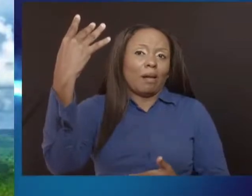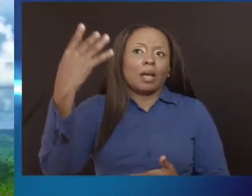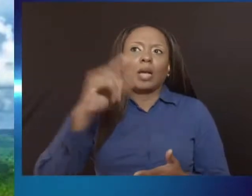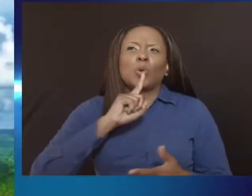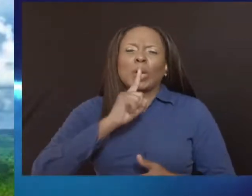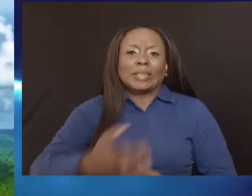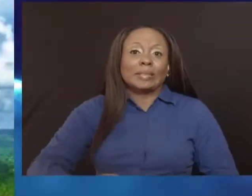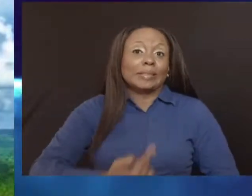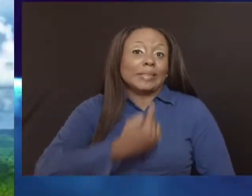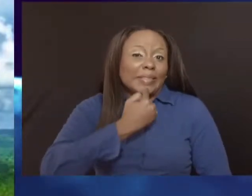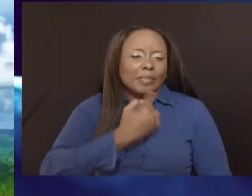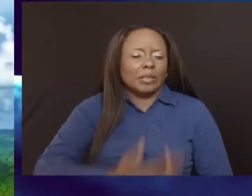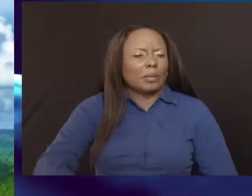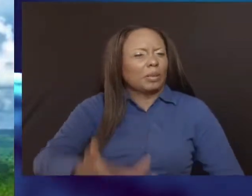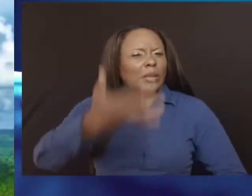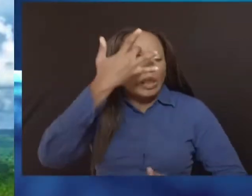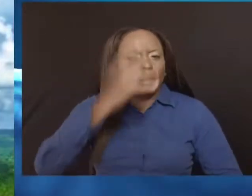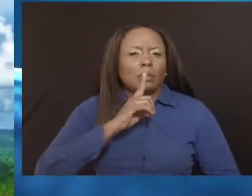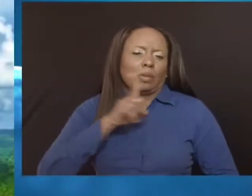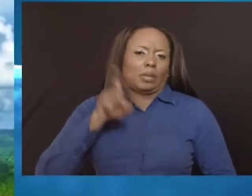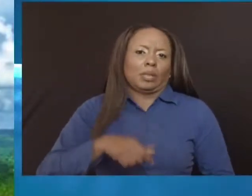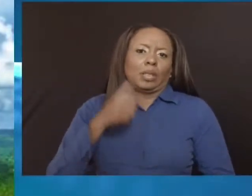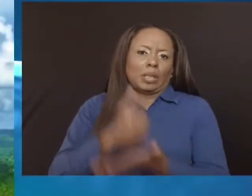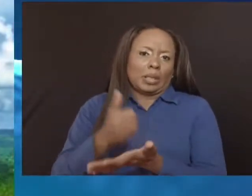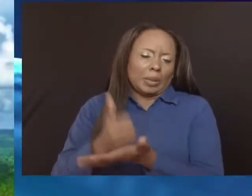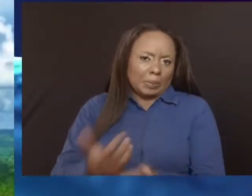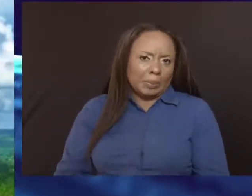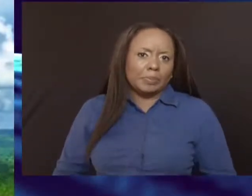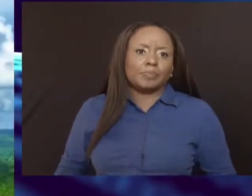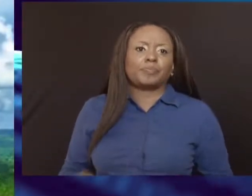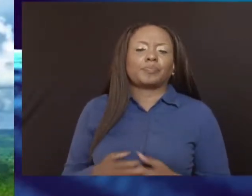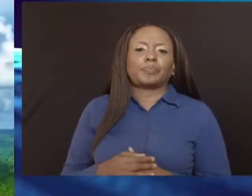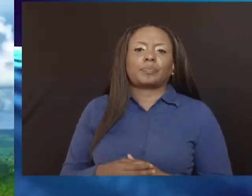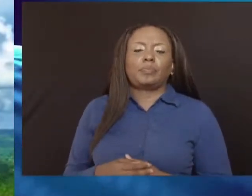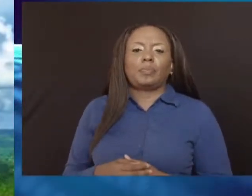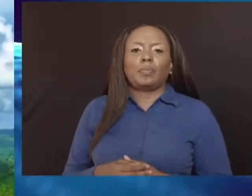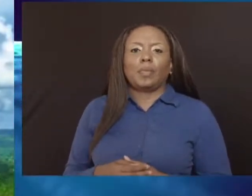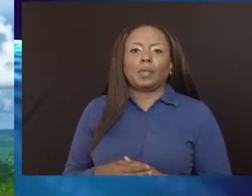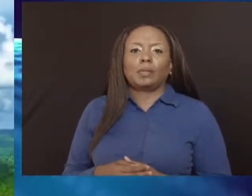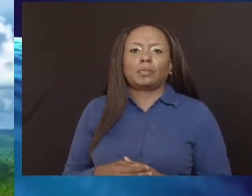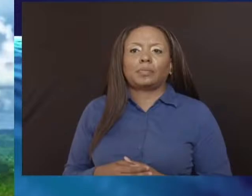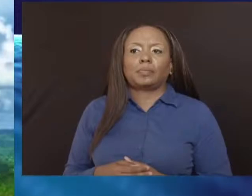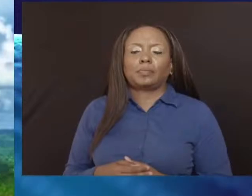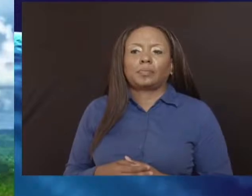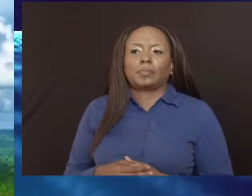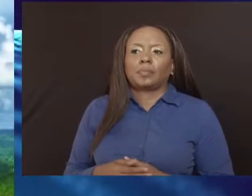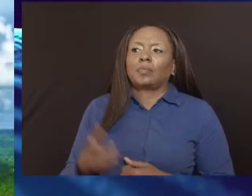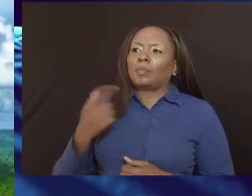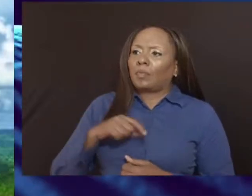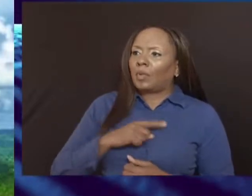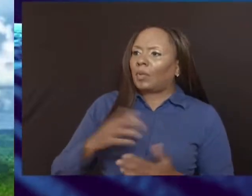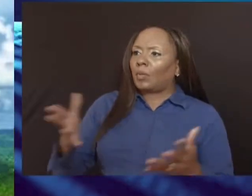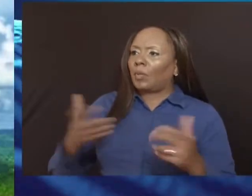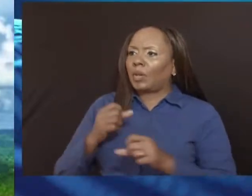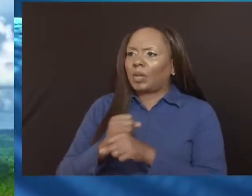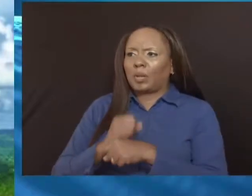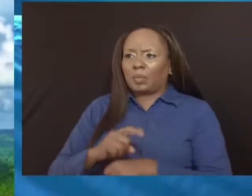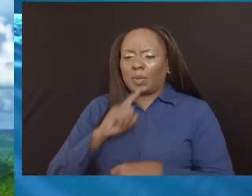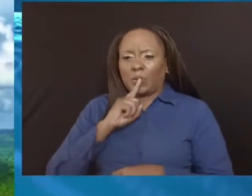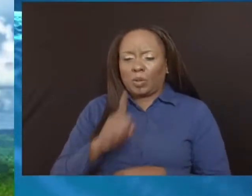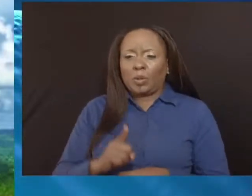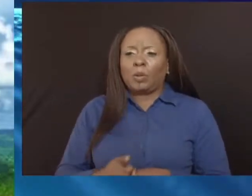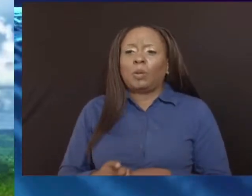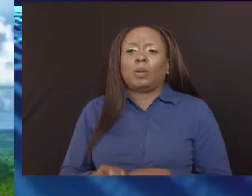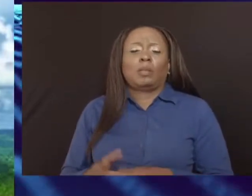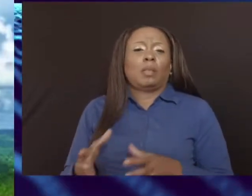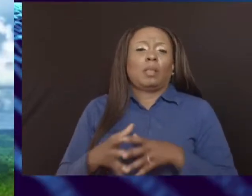urgent cases, persons that need help. We want to, one, pick up those reds, but most importantly, we want to keep those